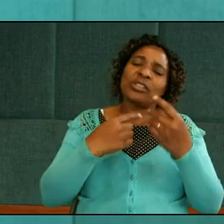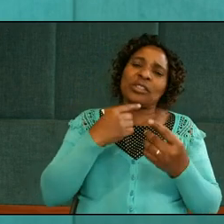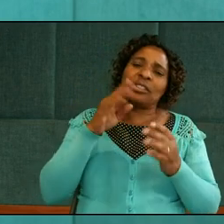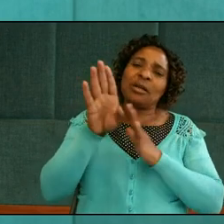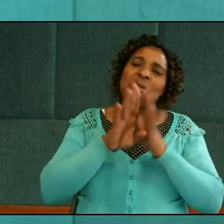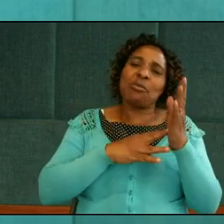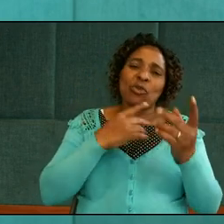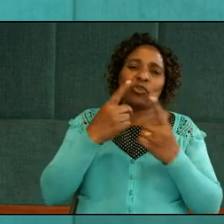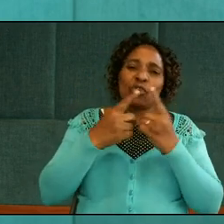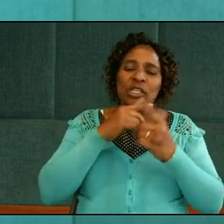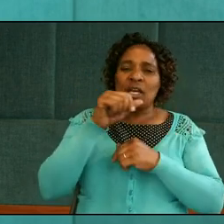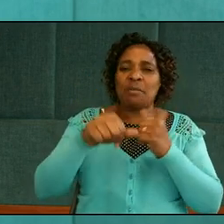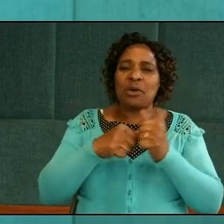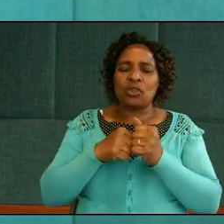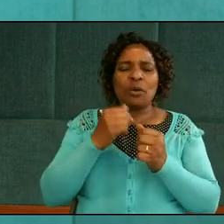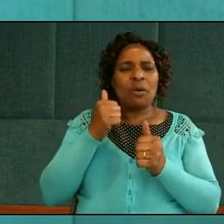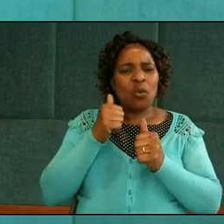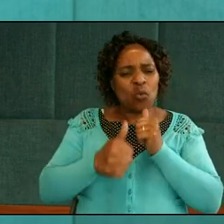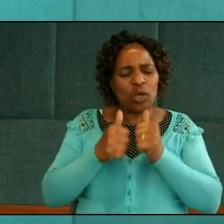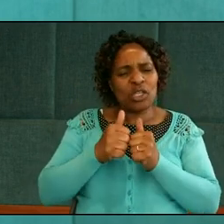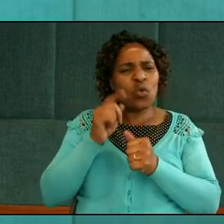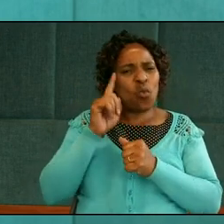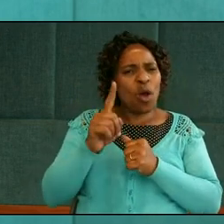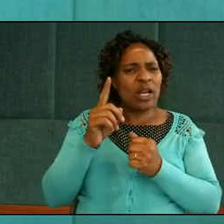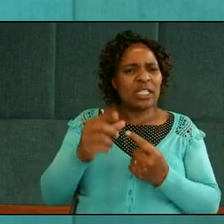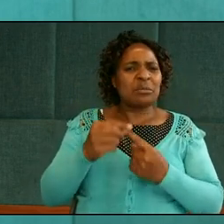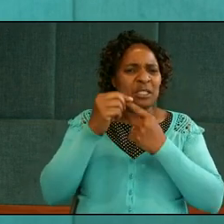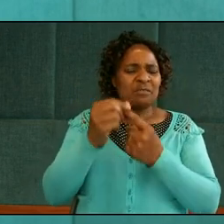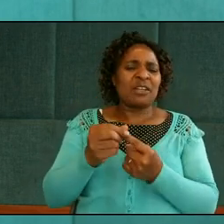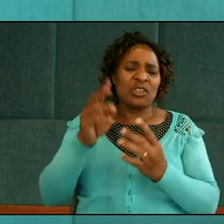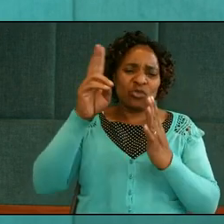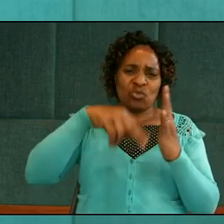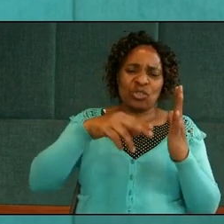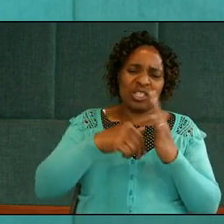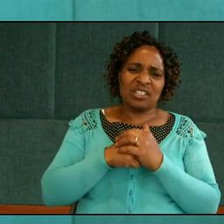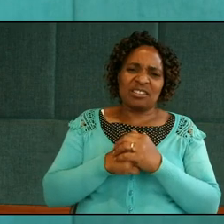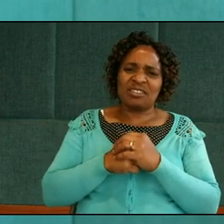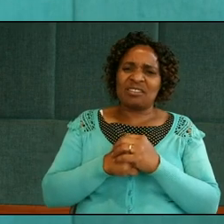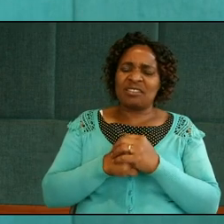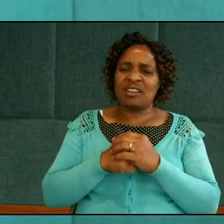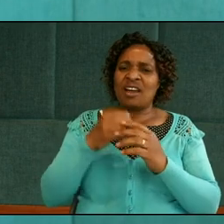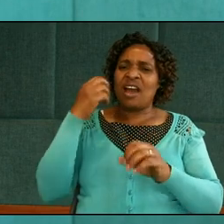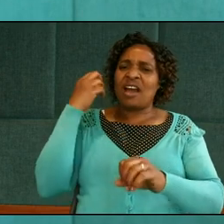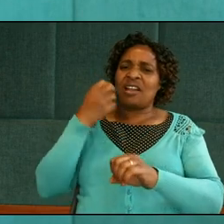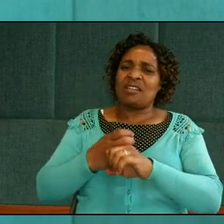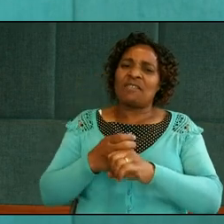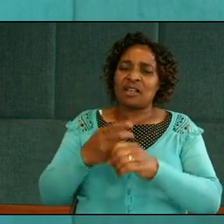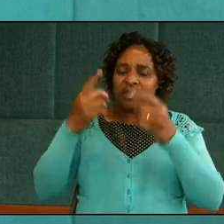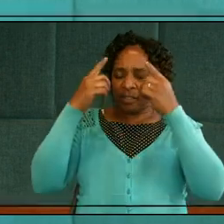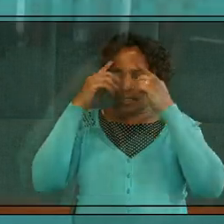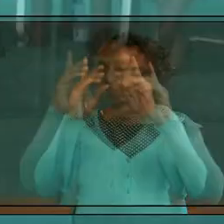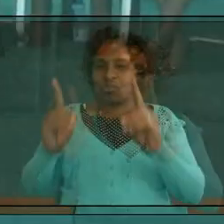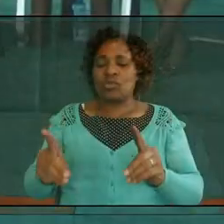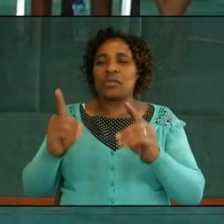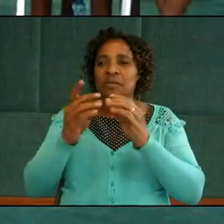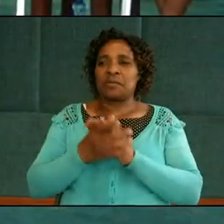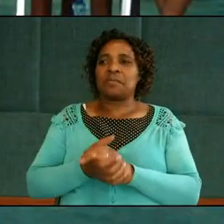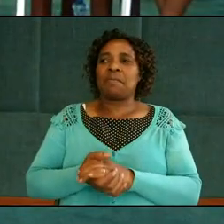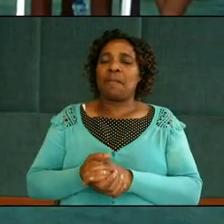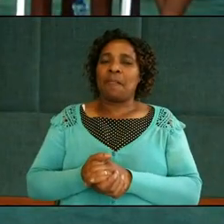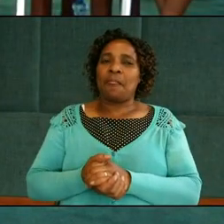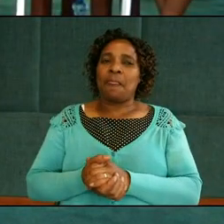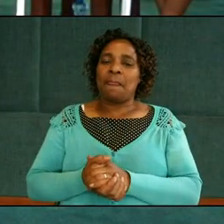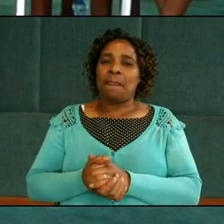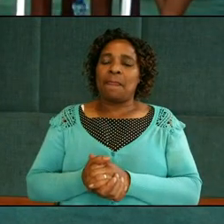But which one specifically to read is a difficult decision.